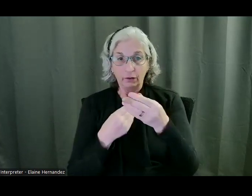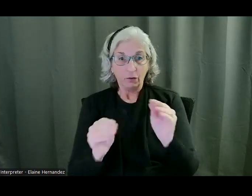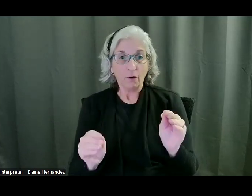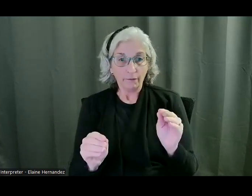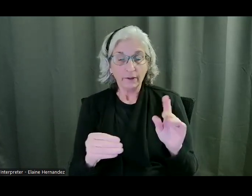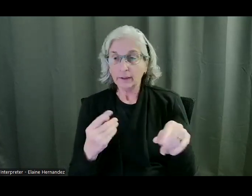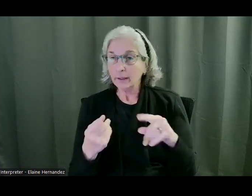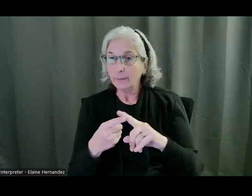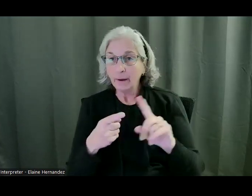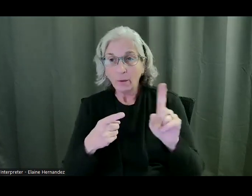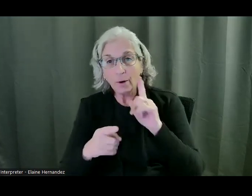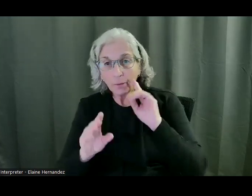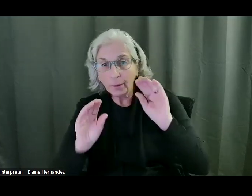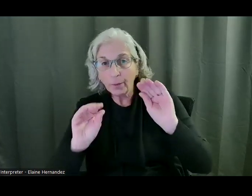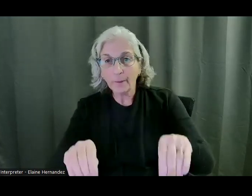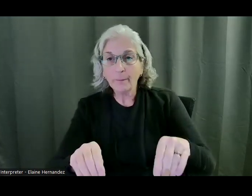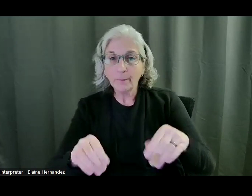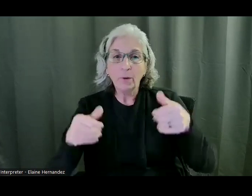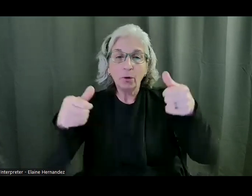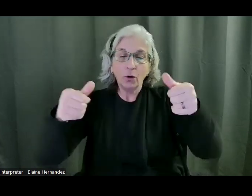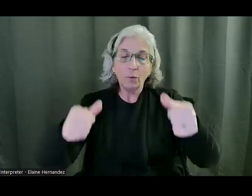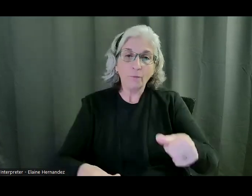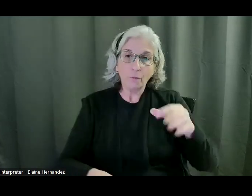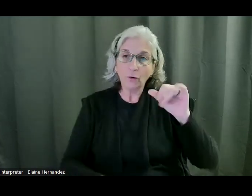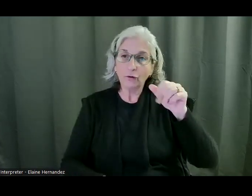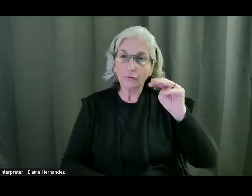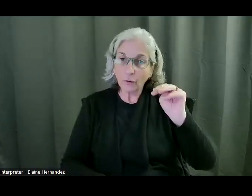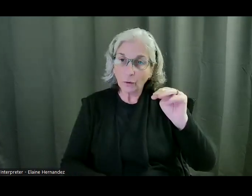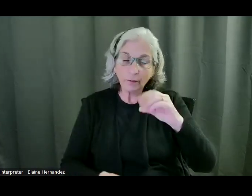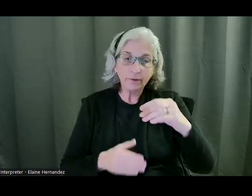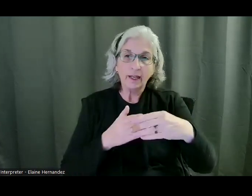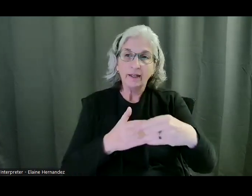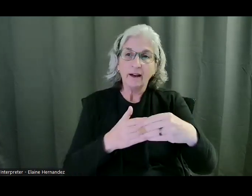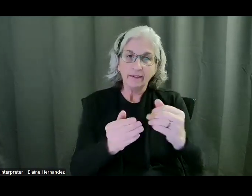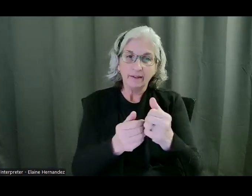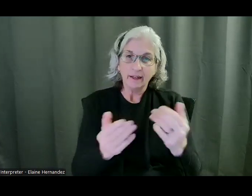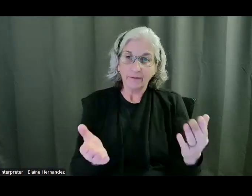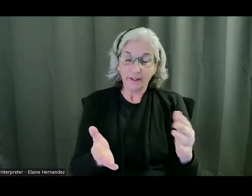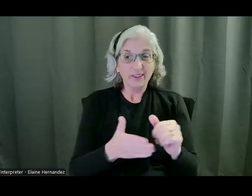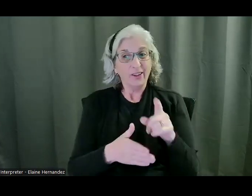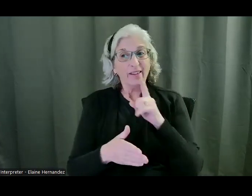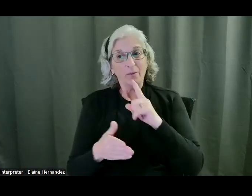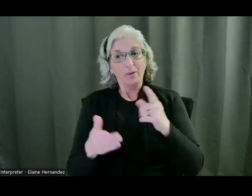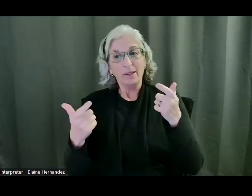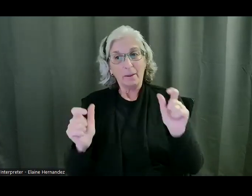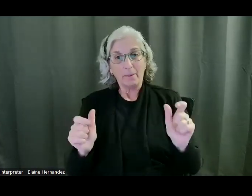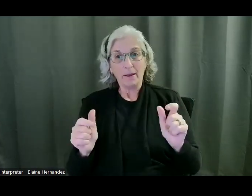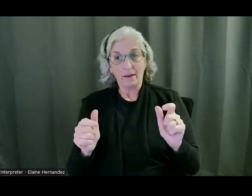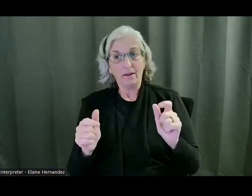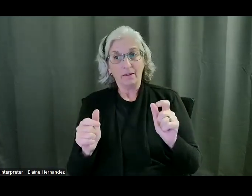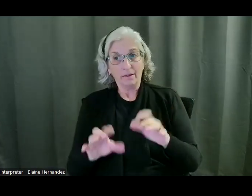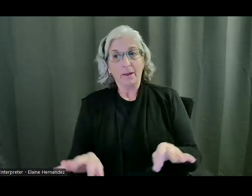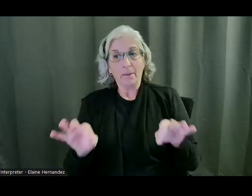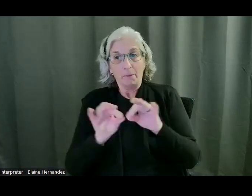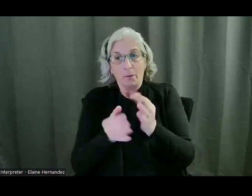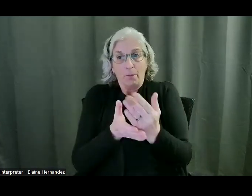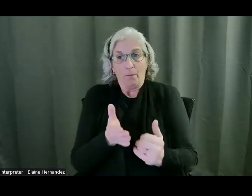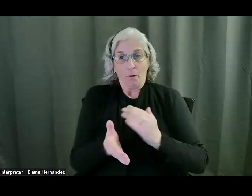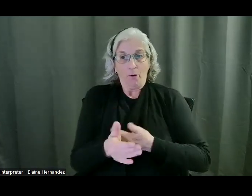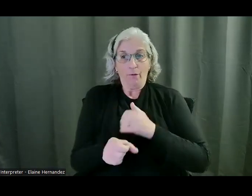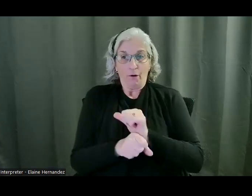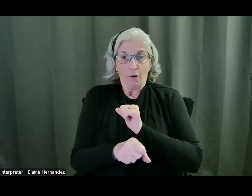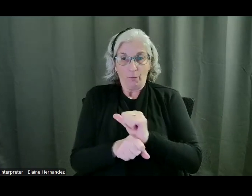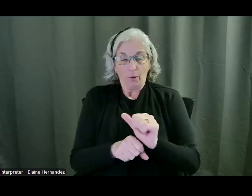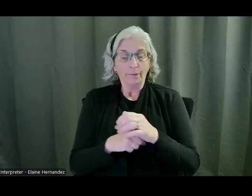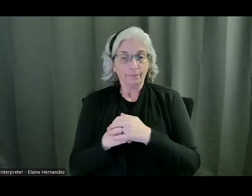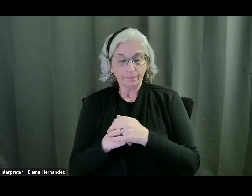post forms and guidance and everything that would be easier for them to find. So that was a big priority of the work that we did. Um, Also, some